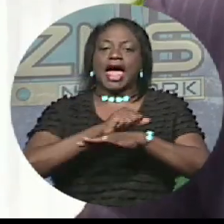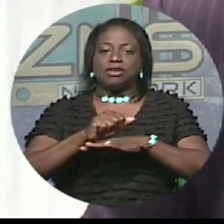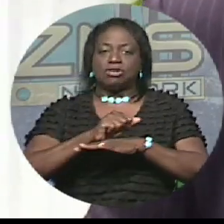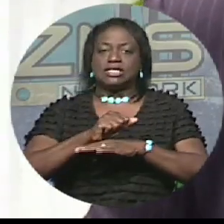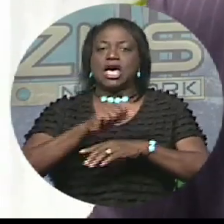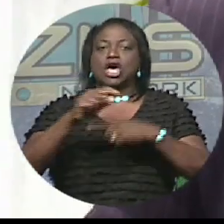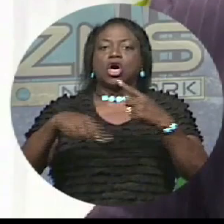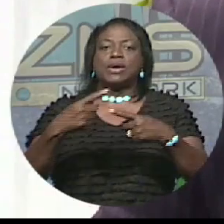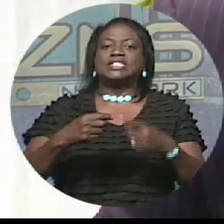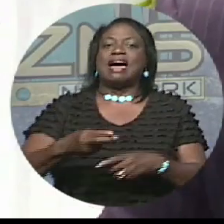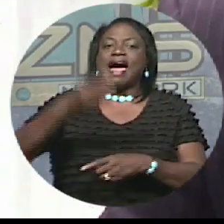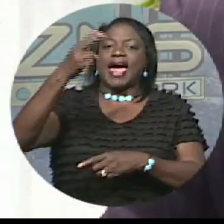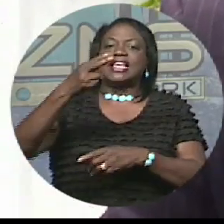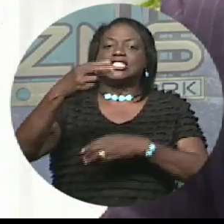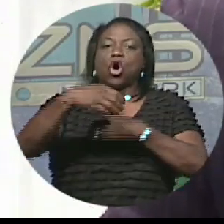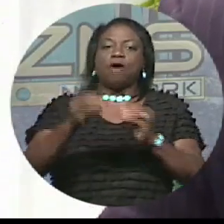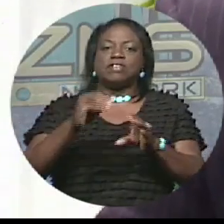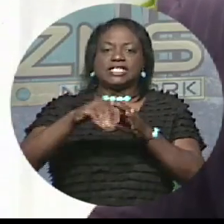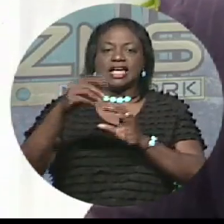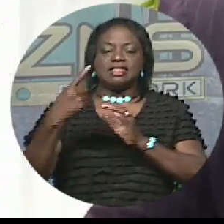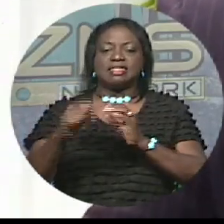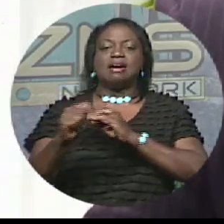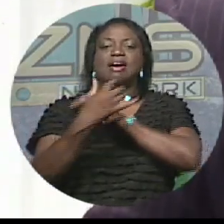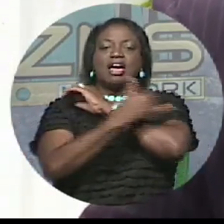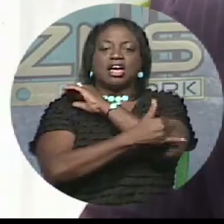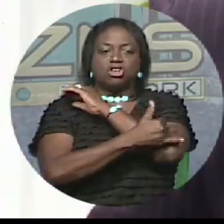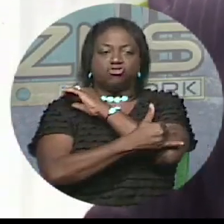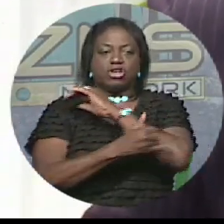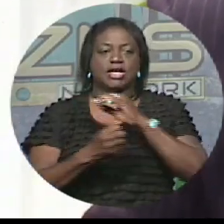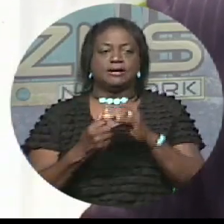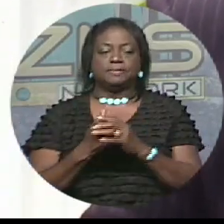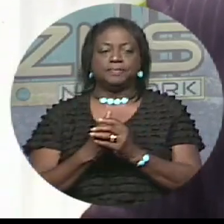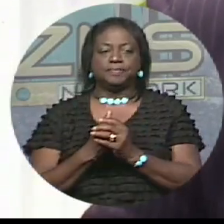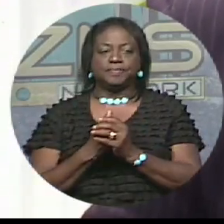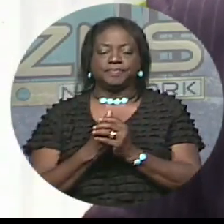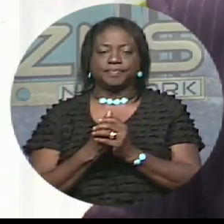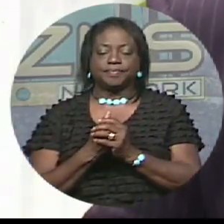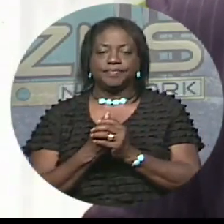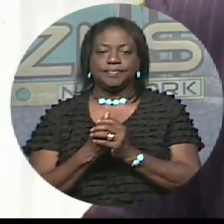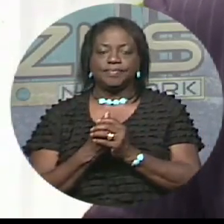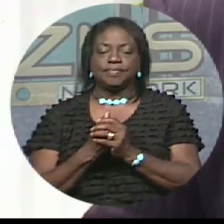highest office in the country. Clint Watson, ZNS Network News.